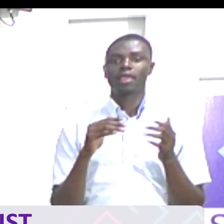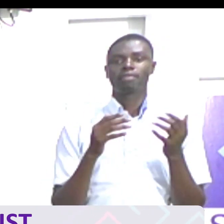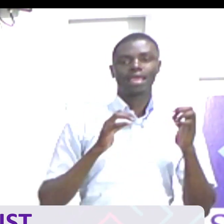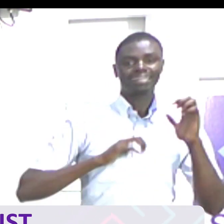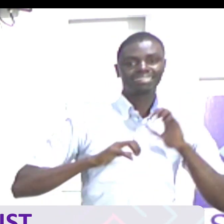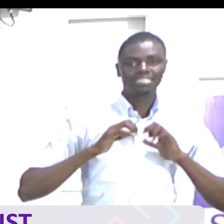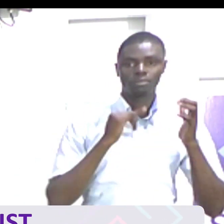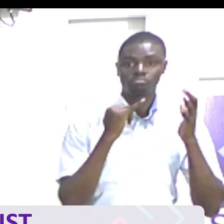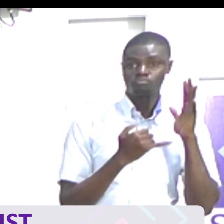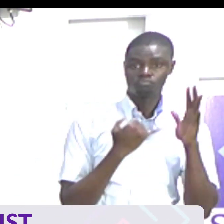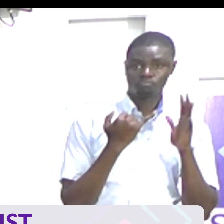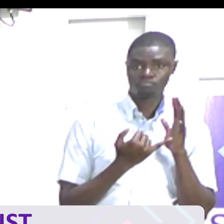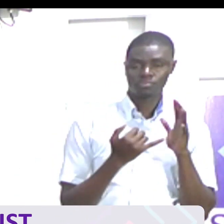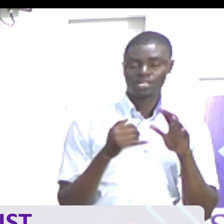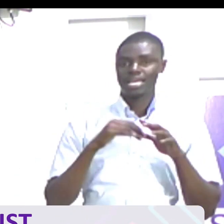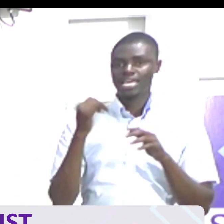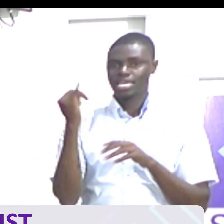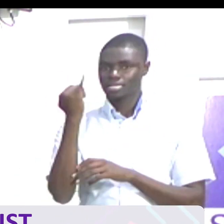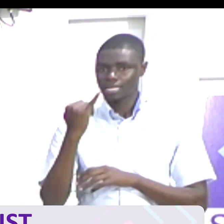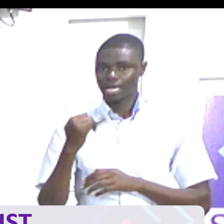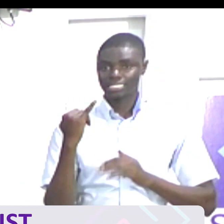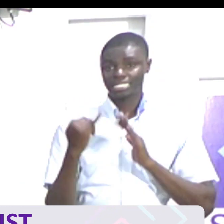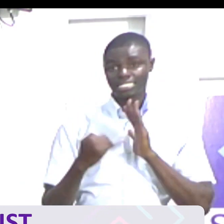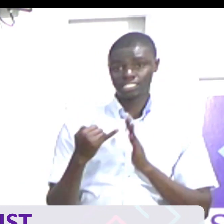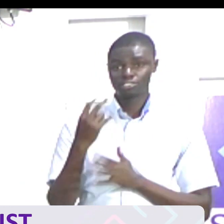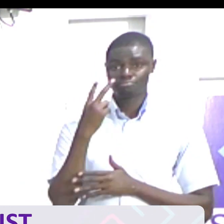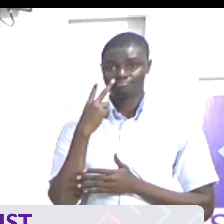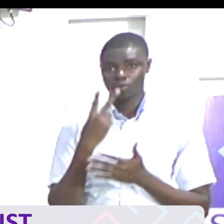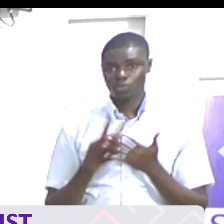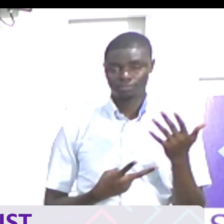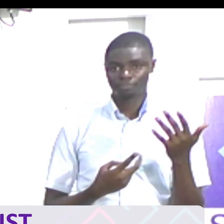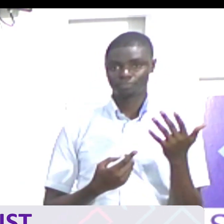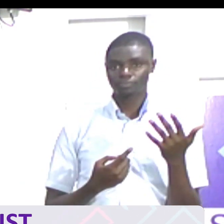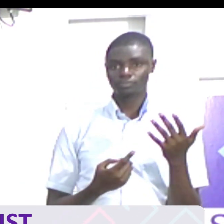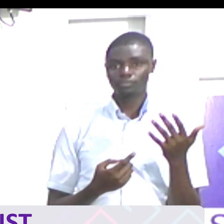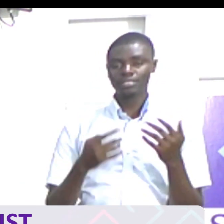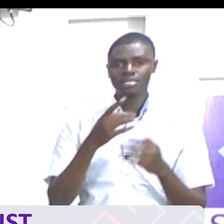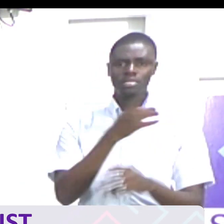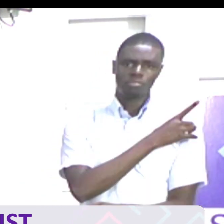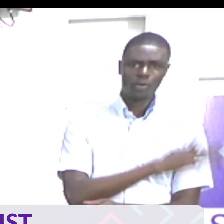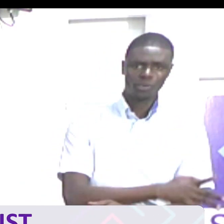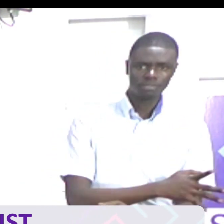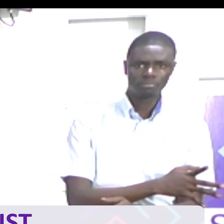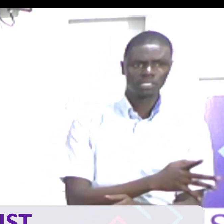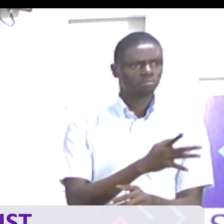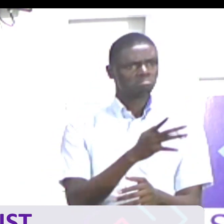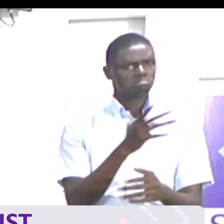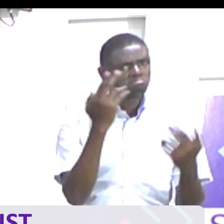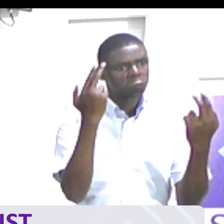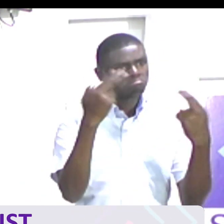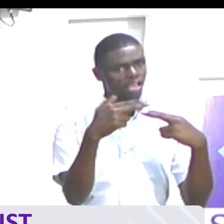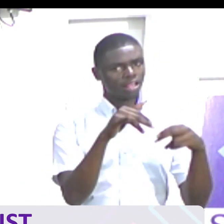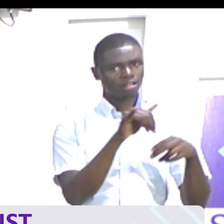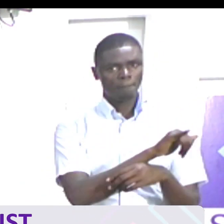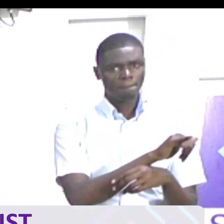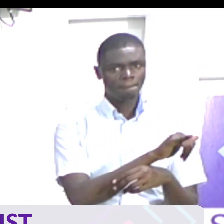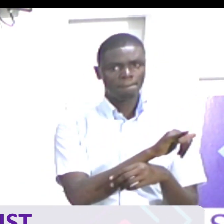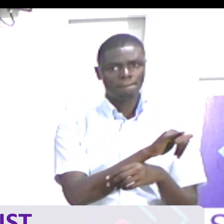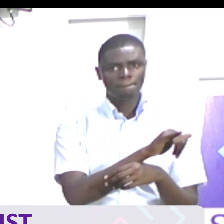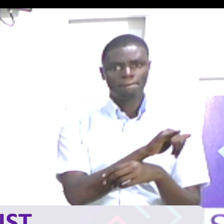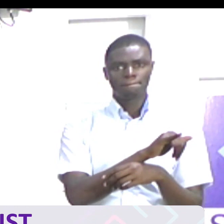entertainment industry, in the arts industry, we are seeing that madaktari kumbe ni msanii pia.